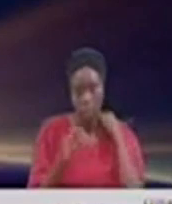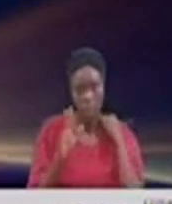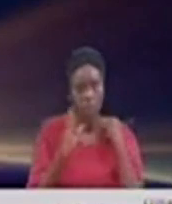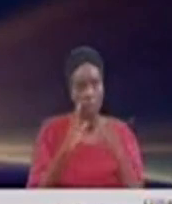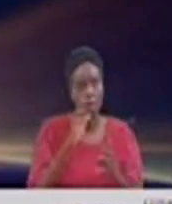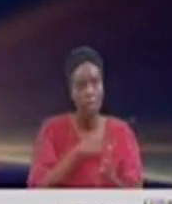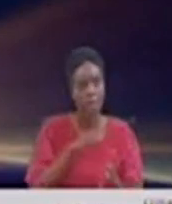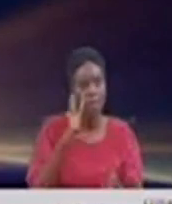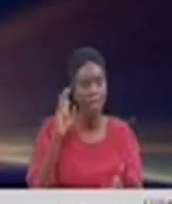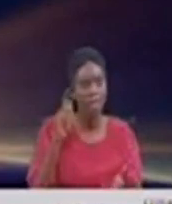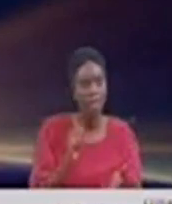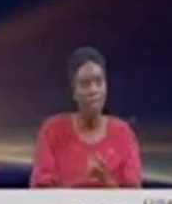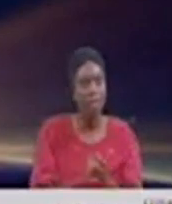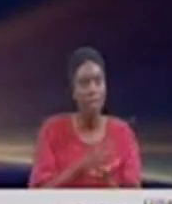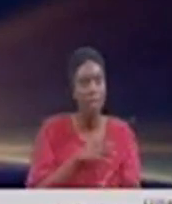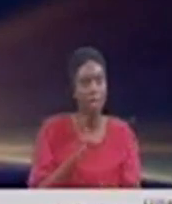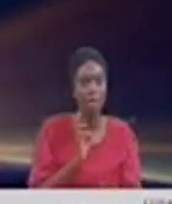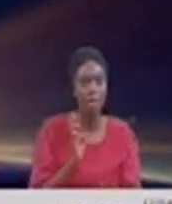were